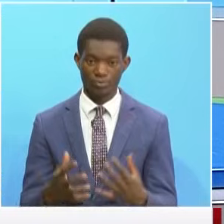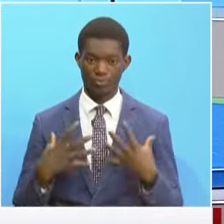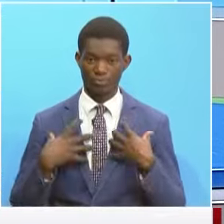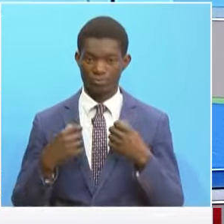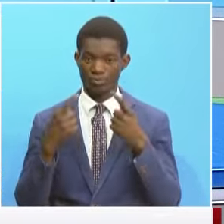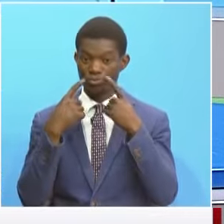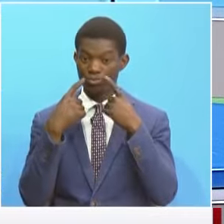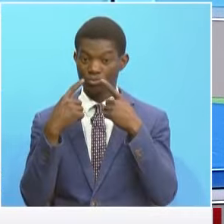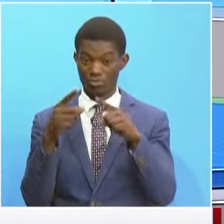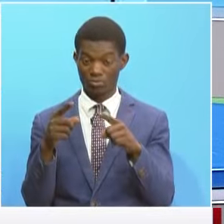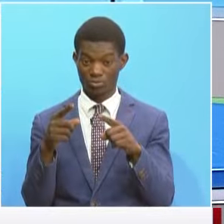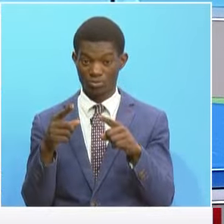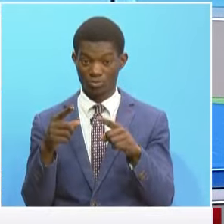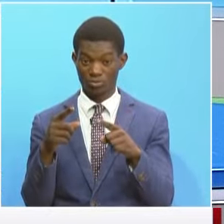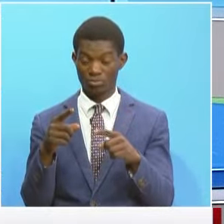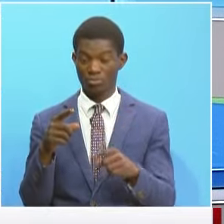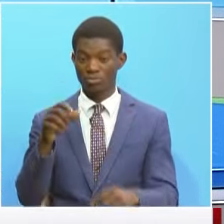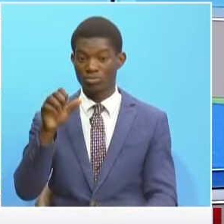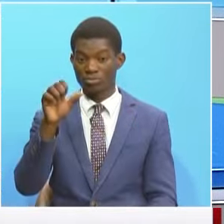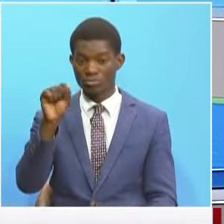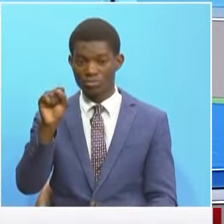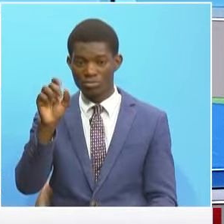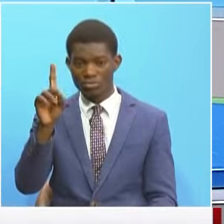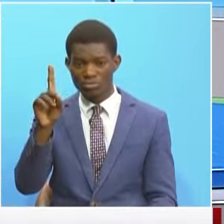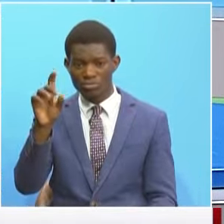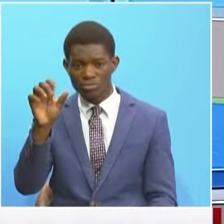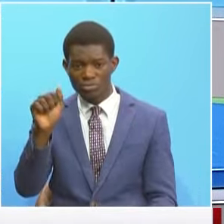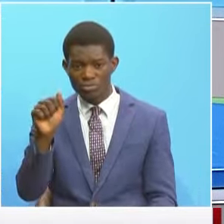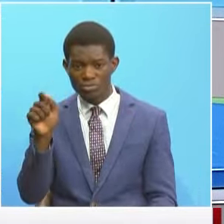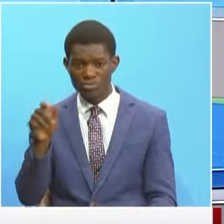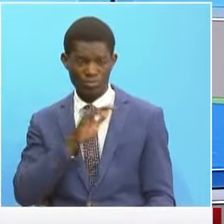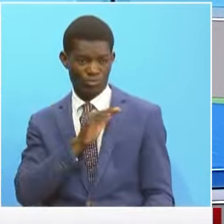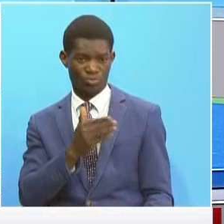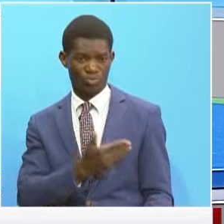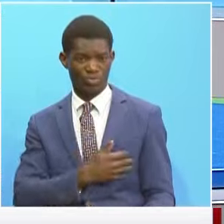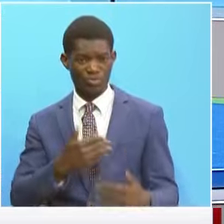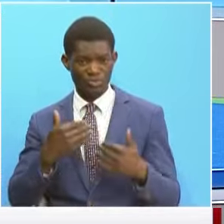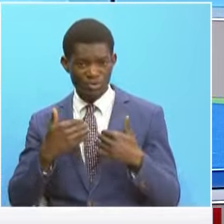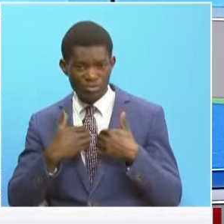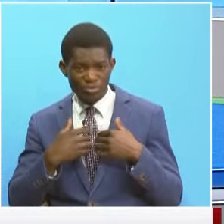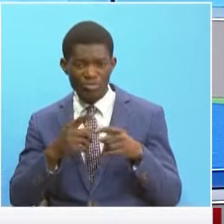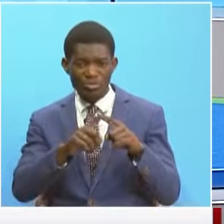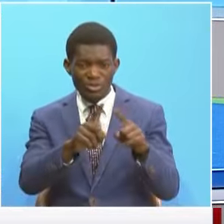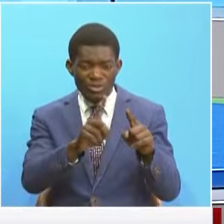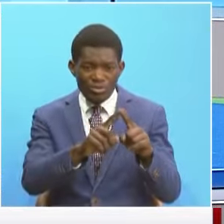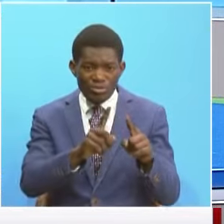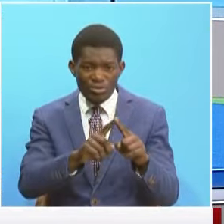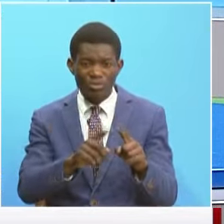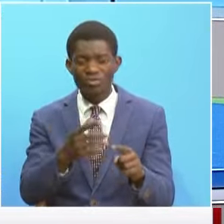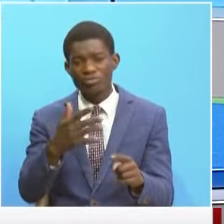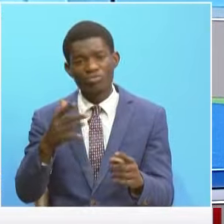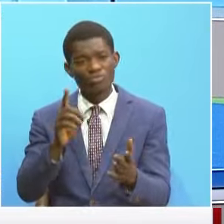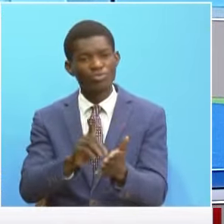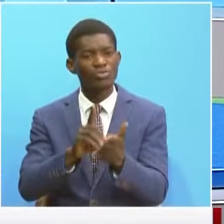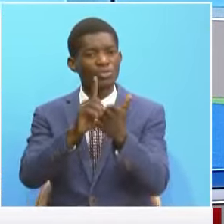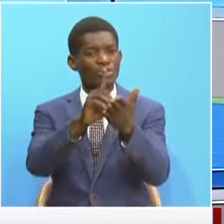news, Njanji Seventh-day Adventist Women Ministries has donated assorted items to the University Teaching Hospital